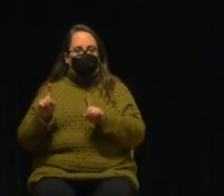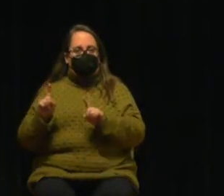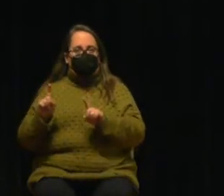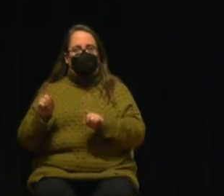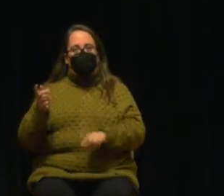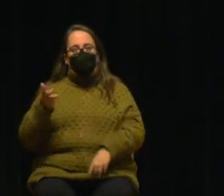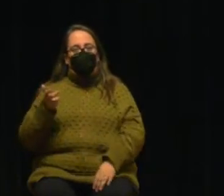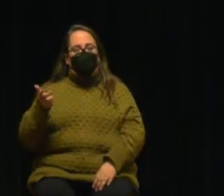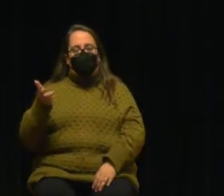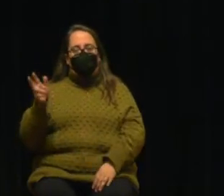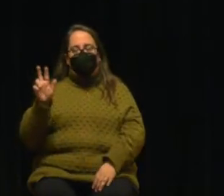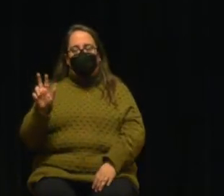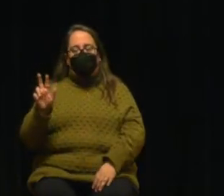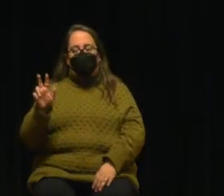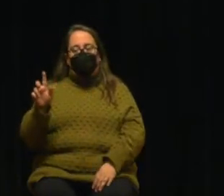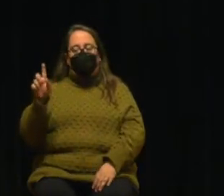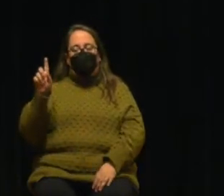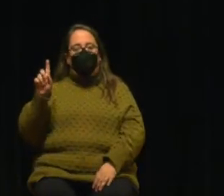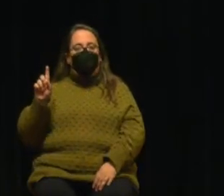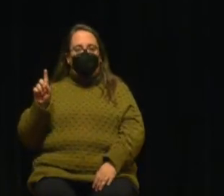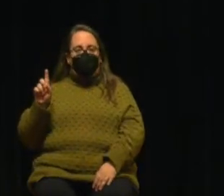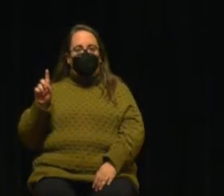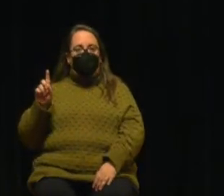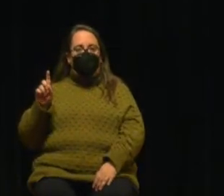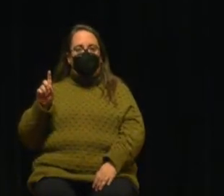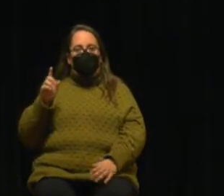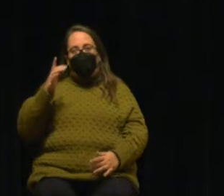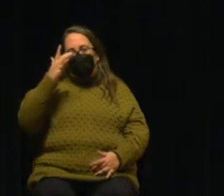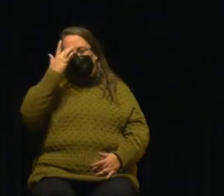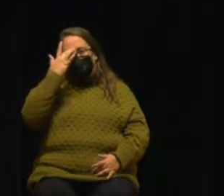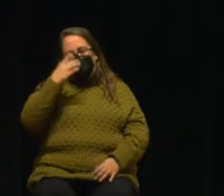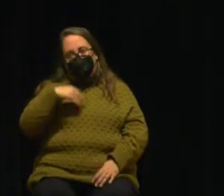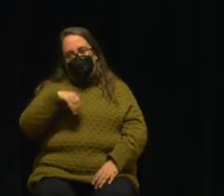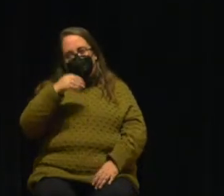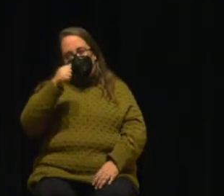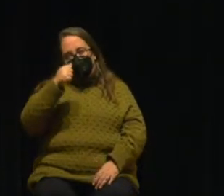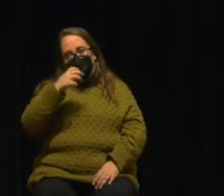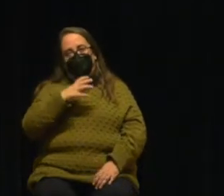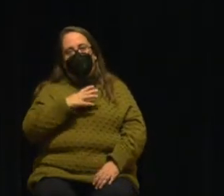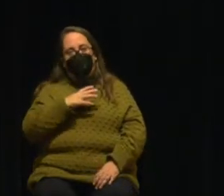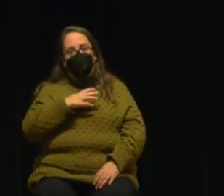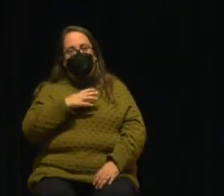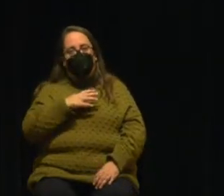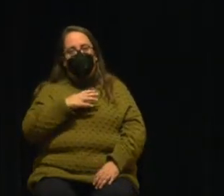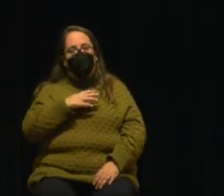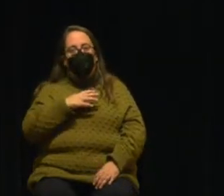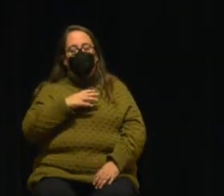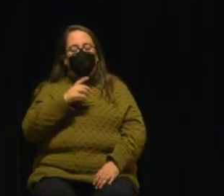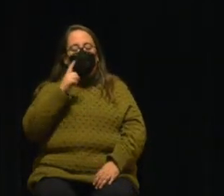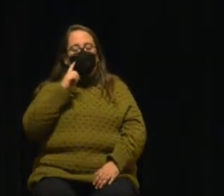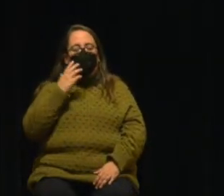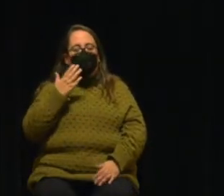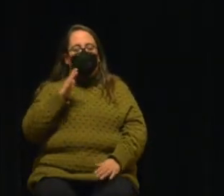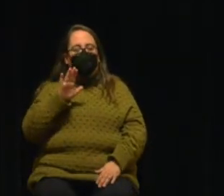and behind them was a sickly-looking white man who Still took to be her master.